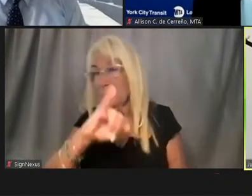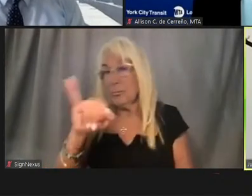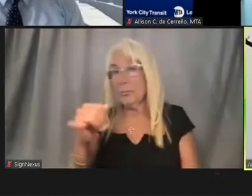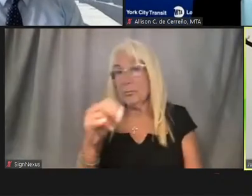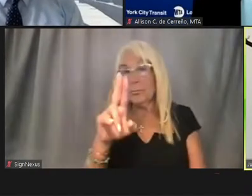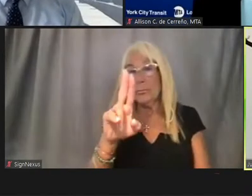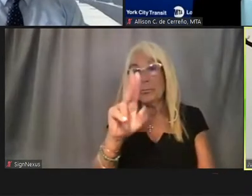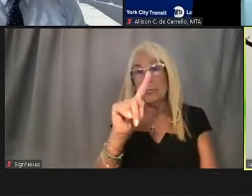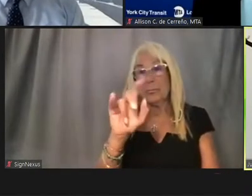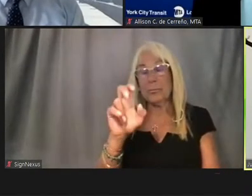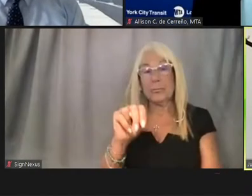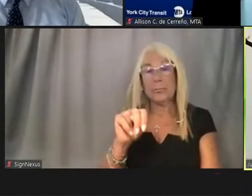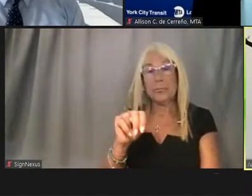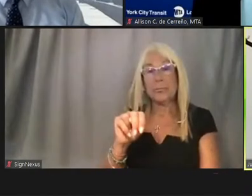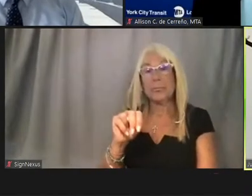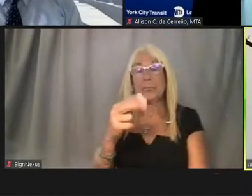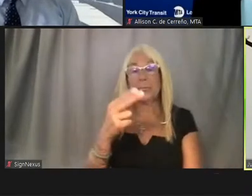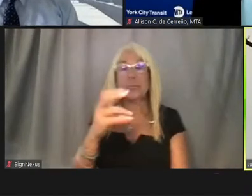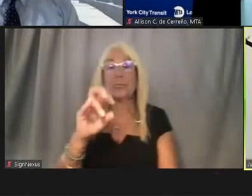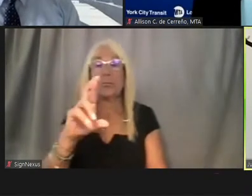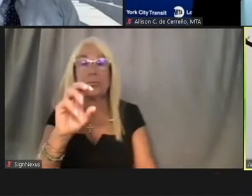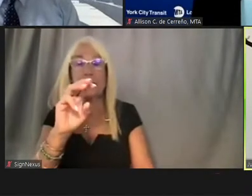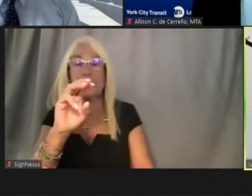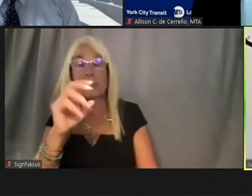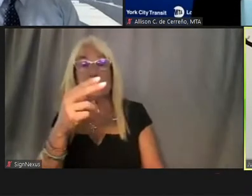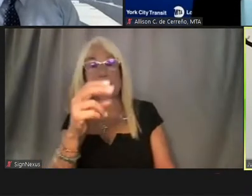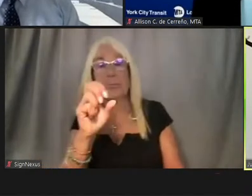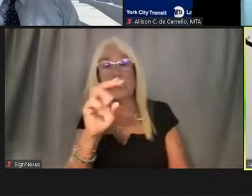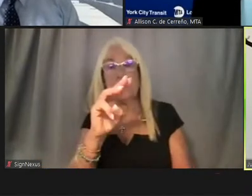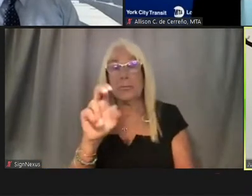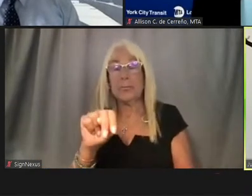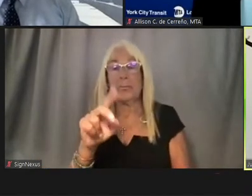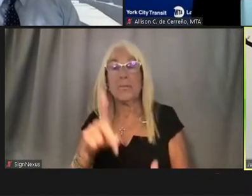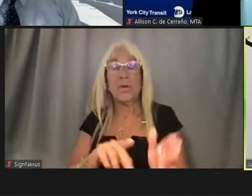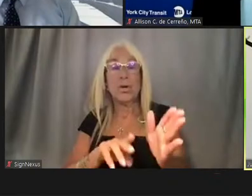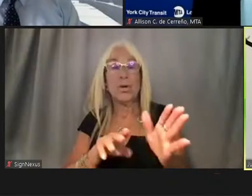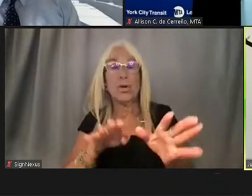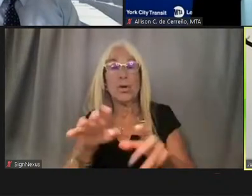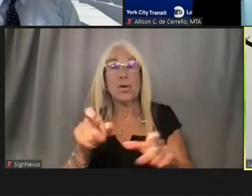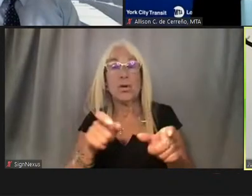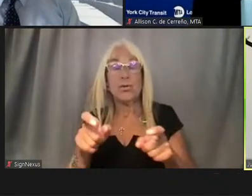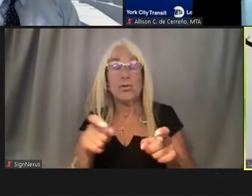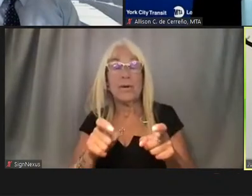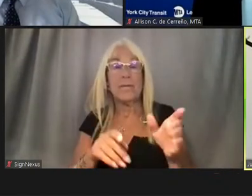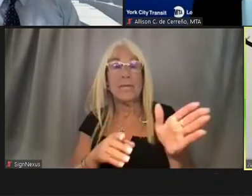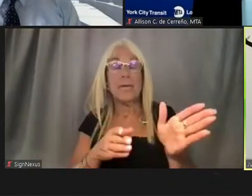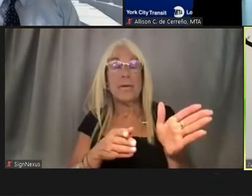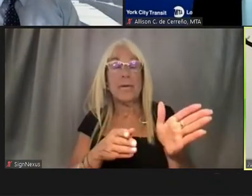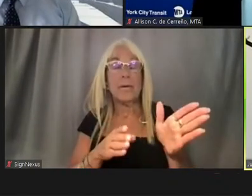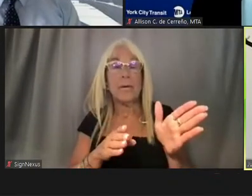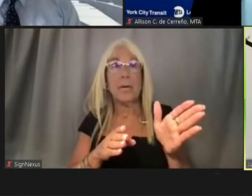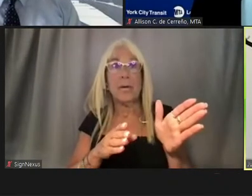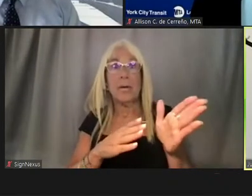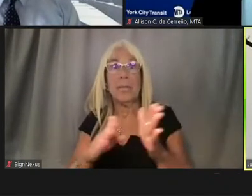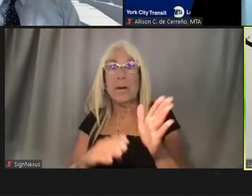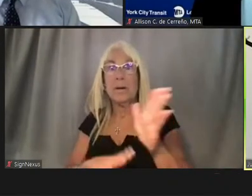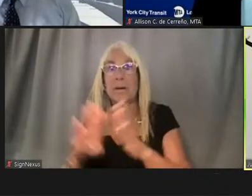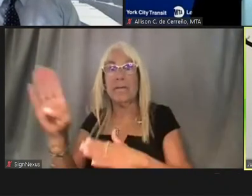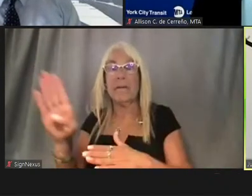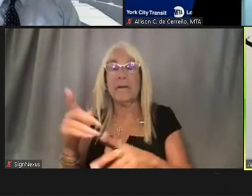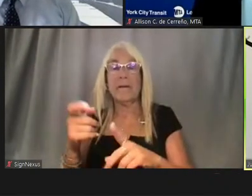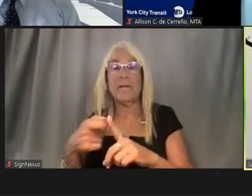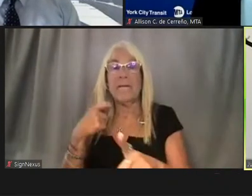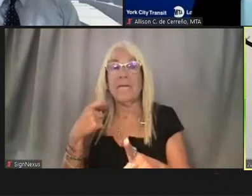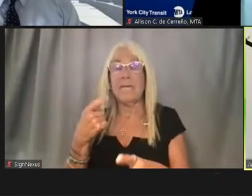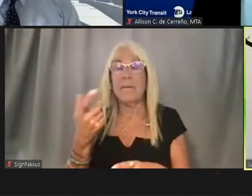good afternoon my name is Jatan horsman director for planning and development and I'm speaking on behalf of bronxboro President Vanessa Gibson which I'll read a letter that will